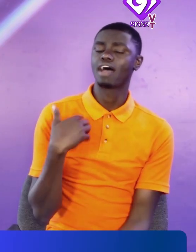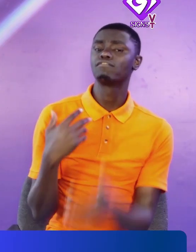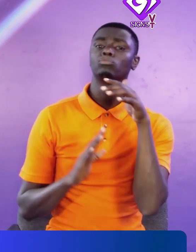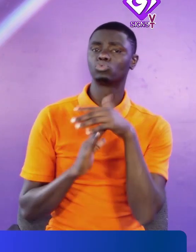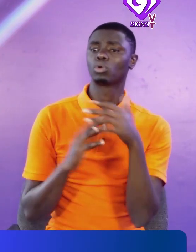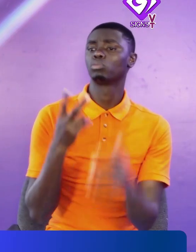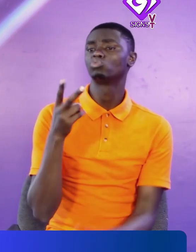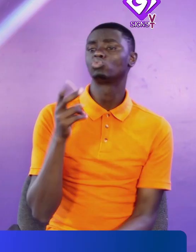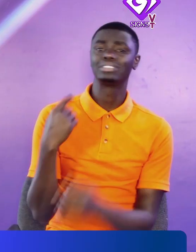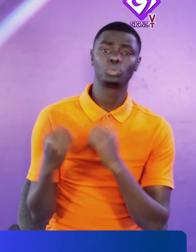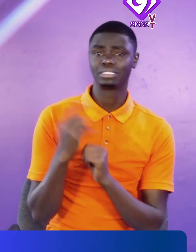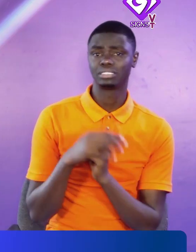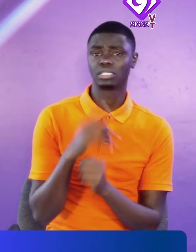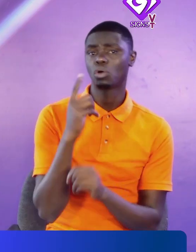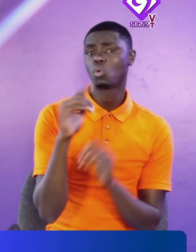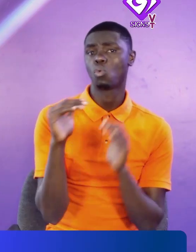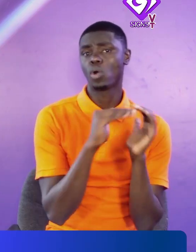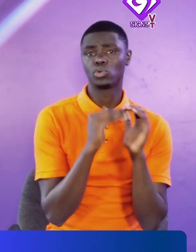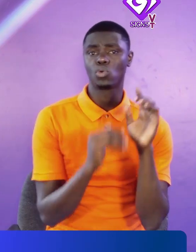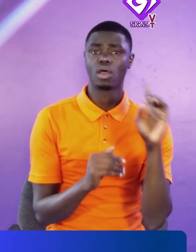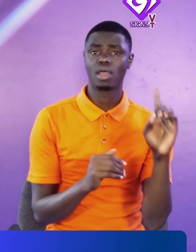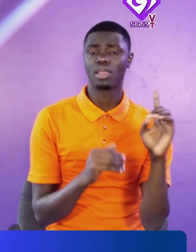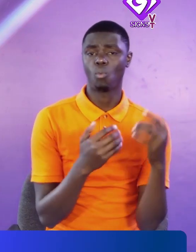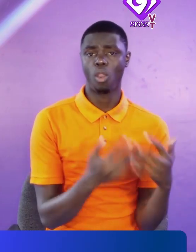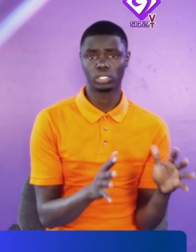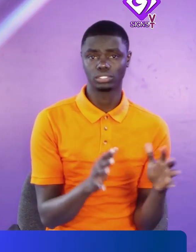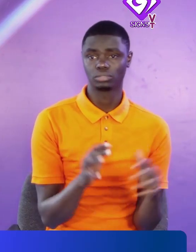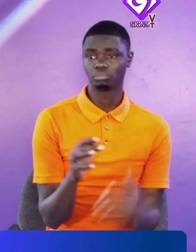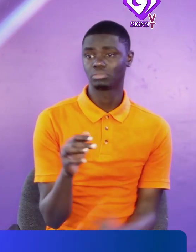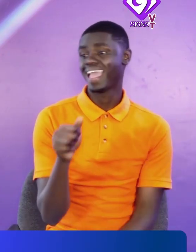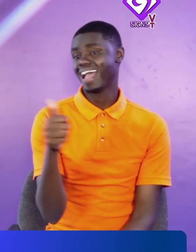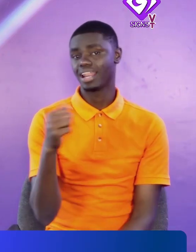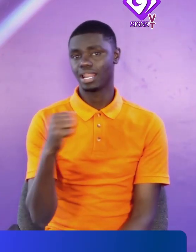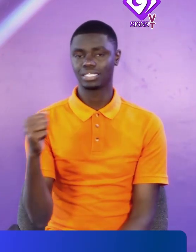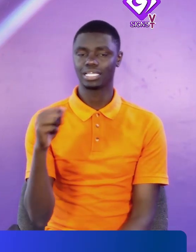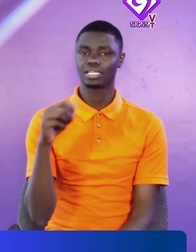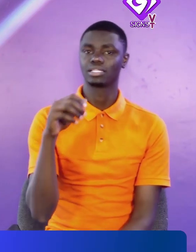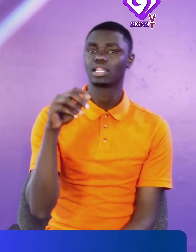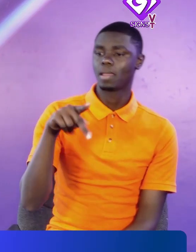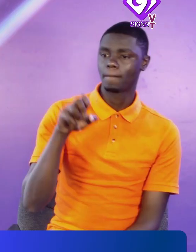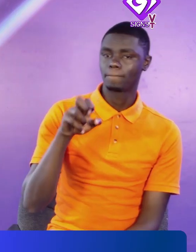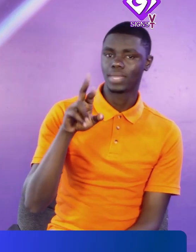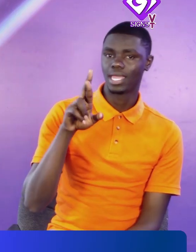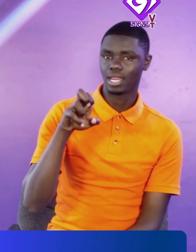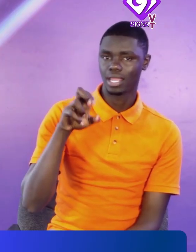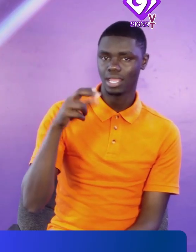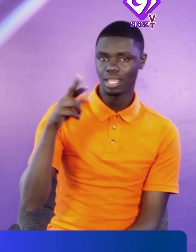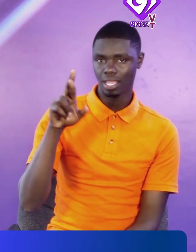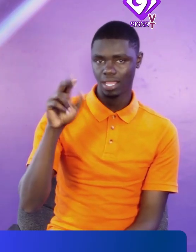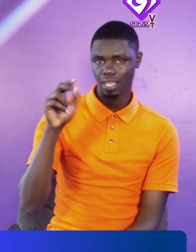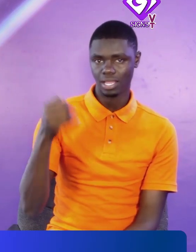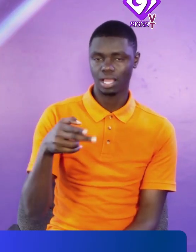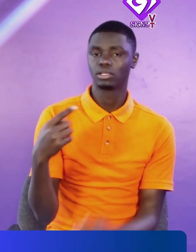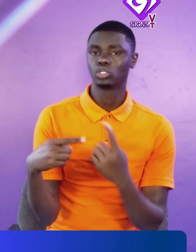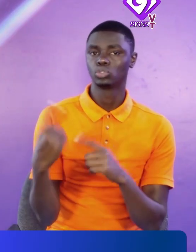wins, 1 draw and 1 loss. Upande mwingine Alex Pereira ako na rekodi ya 12 wins